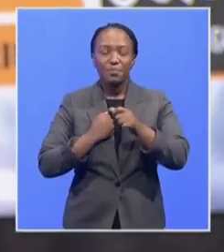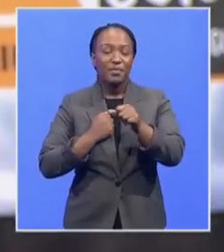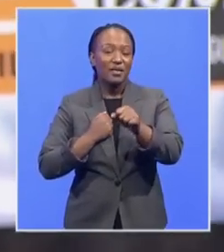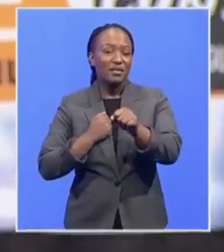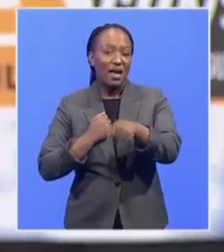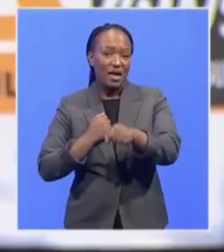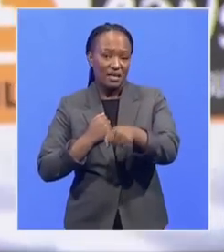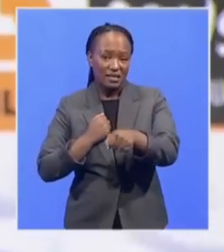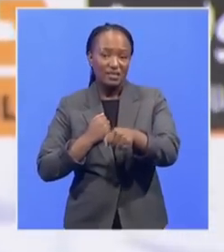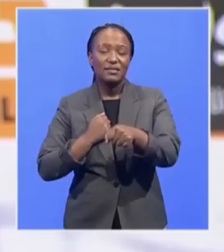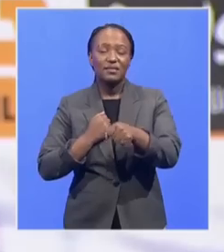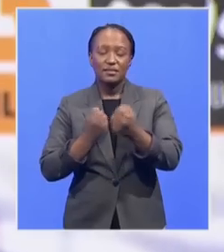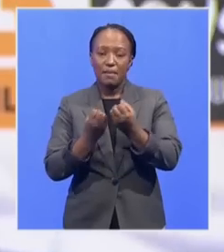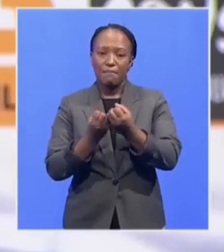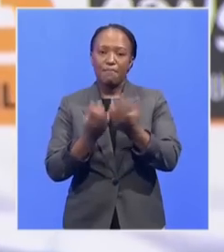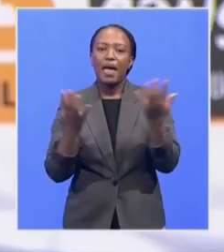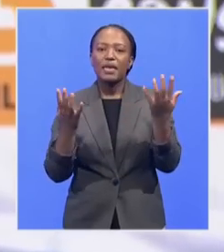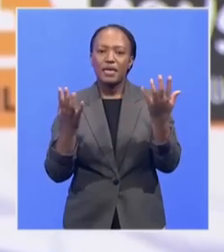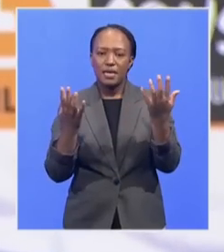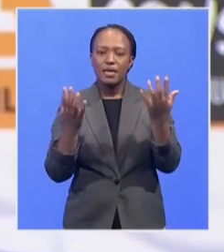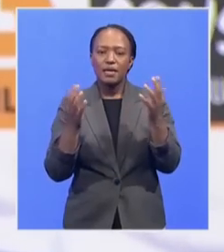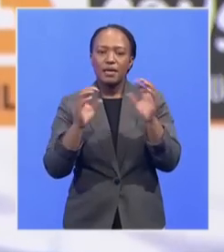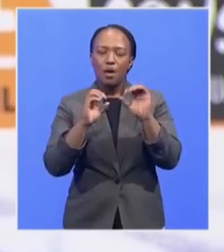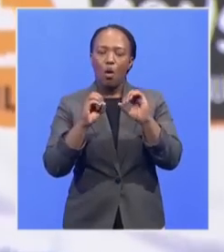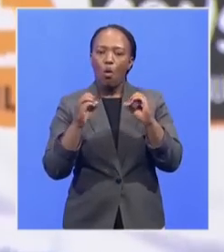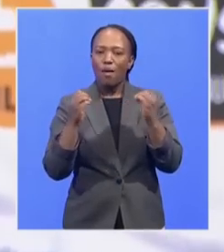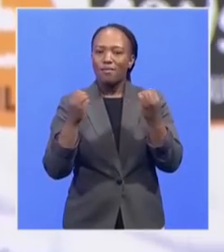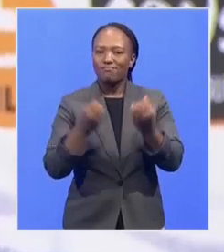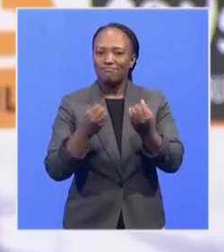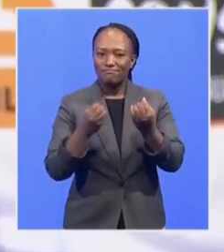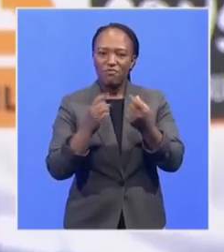number of institutions of our government,